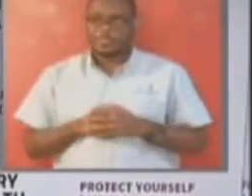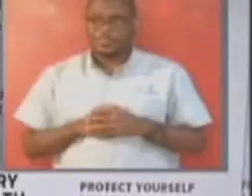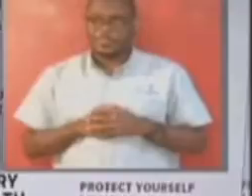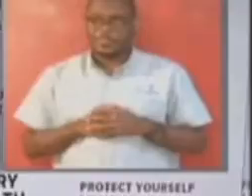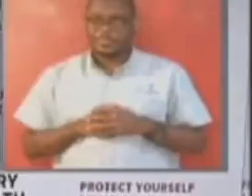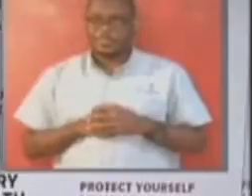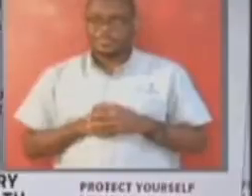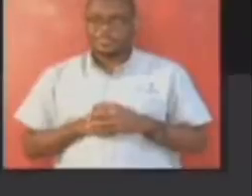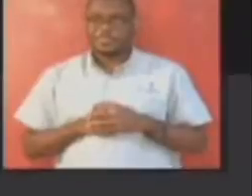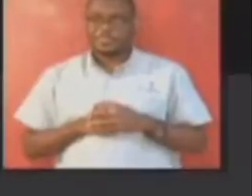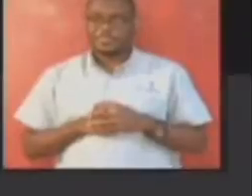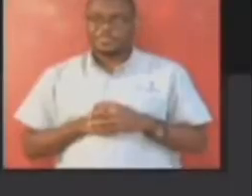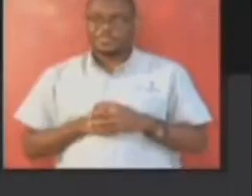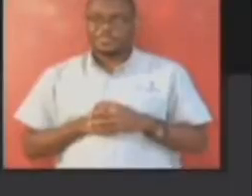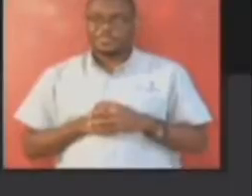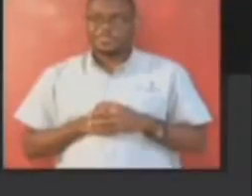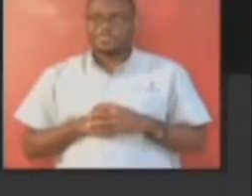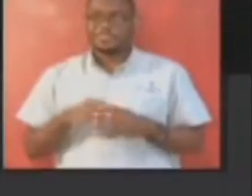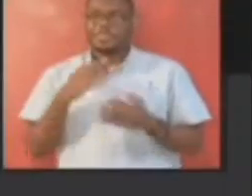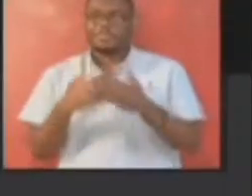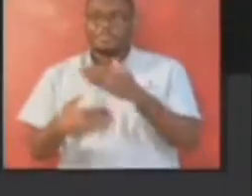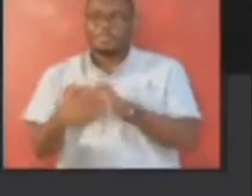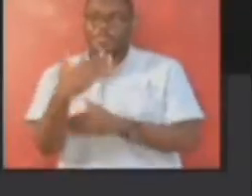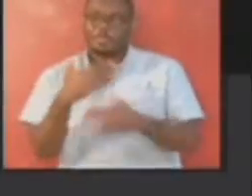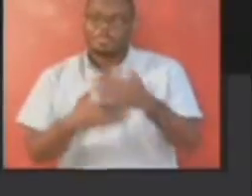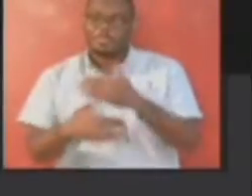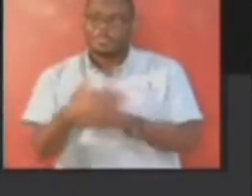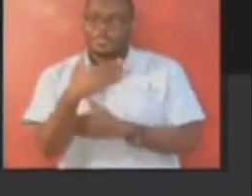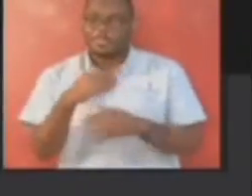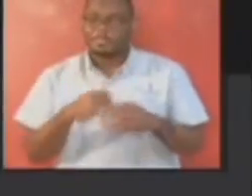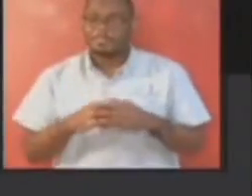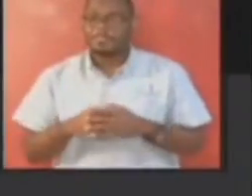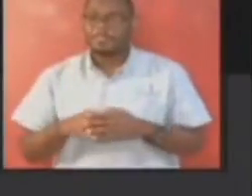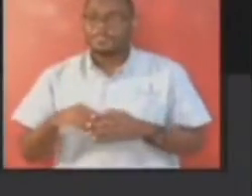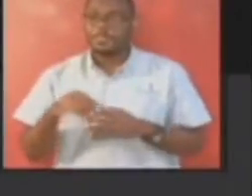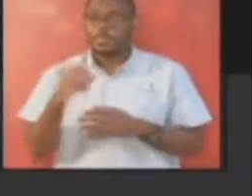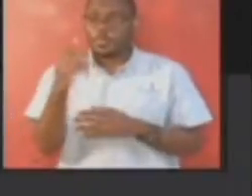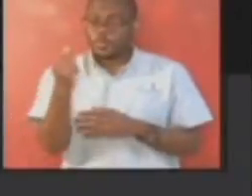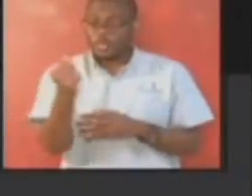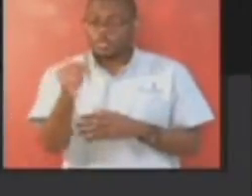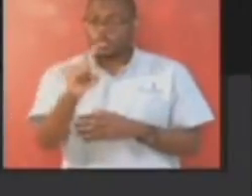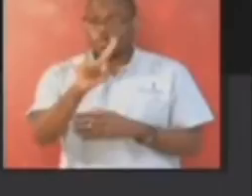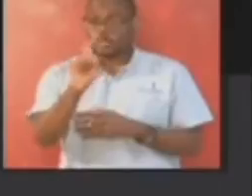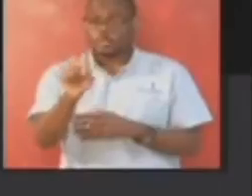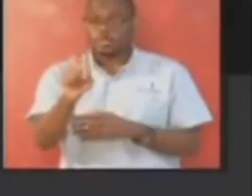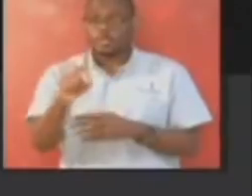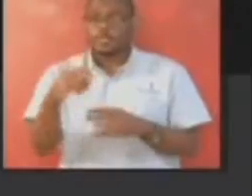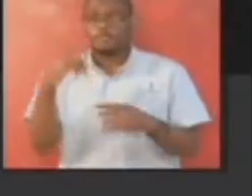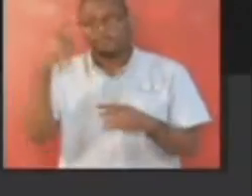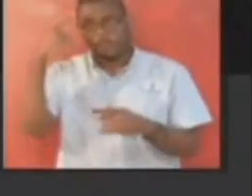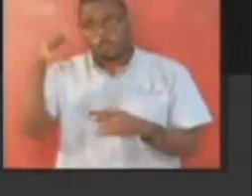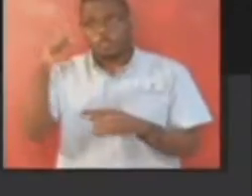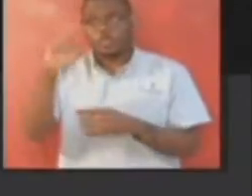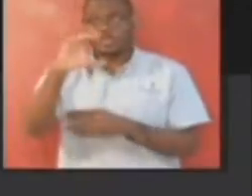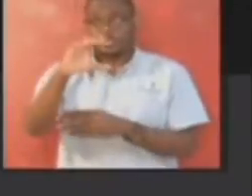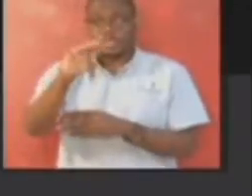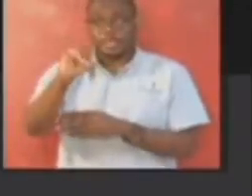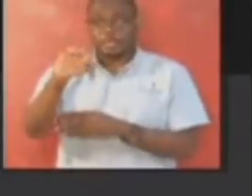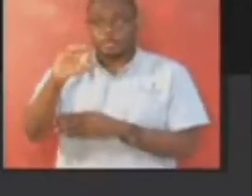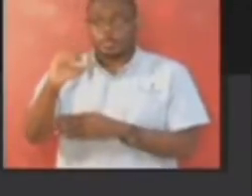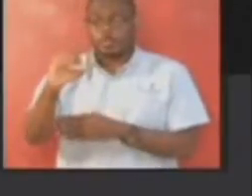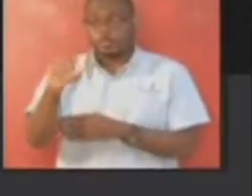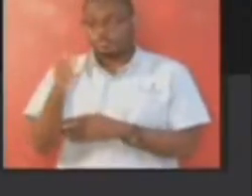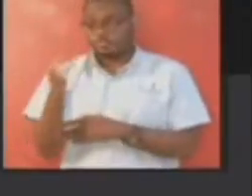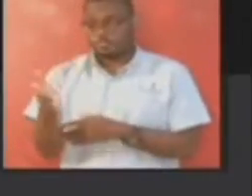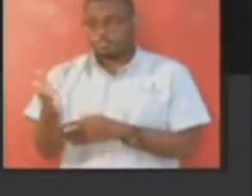Hi, good morning all. Shane Zuberville from the Newsday newspaper here. I have 2 really quick questions for the CMO, Dr. Parasram, and that has to do on the issue of